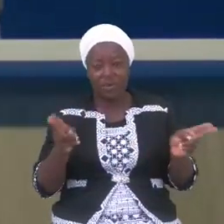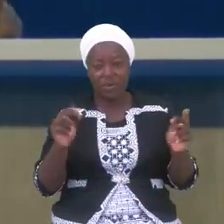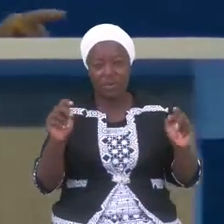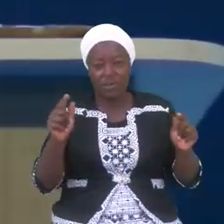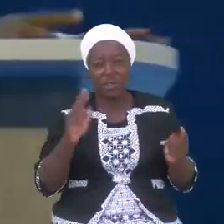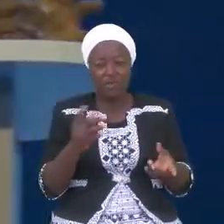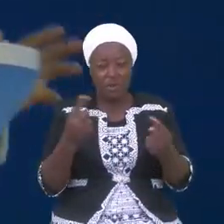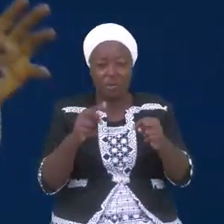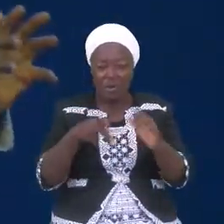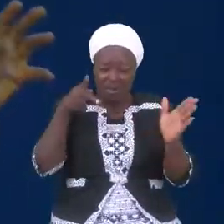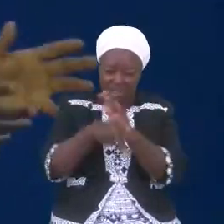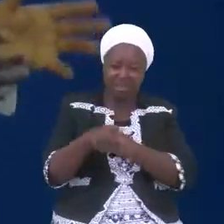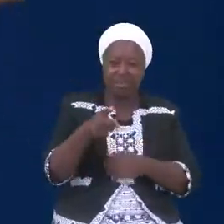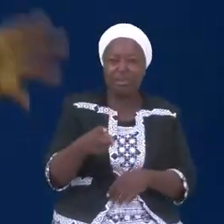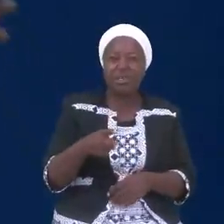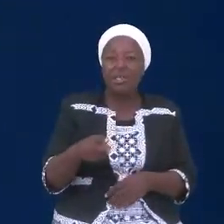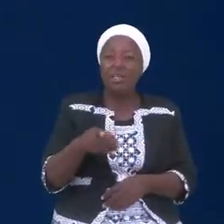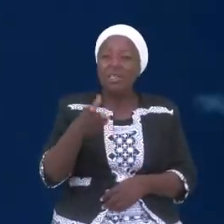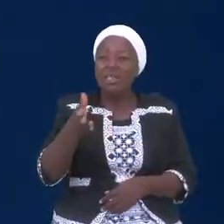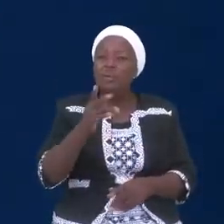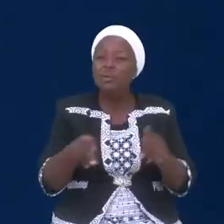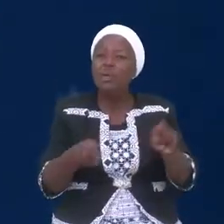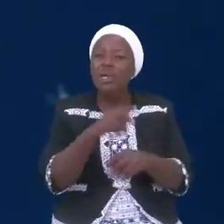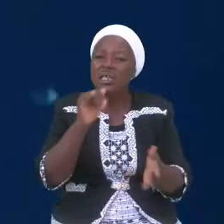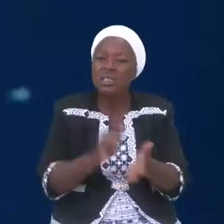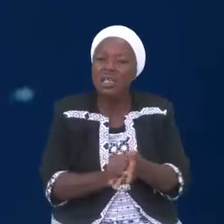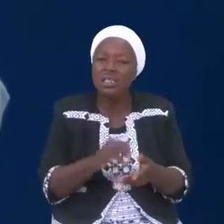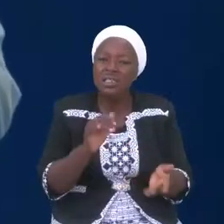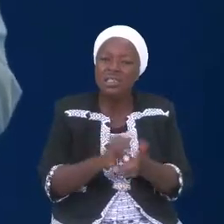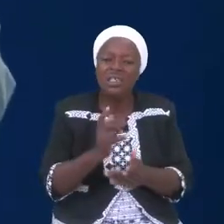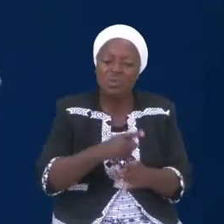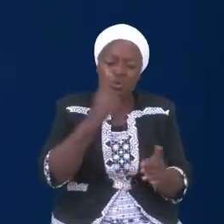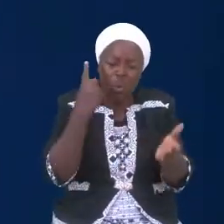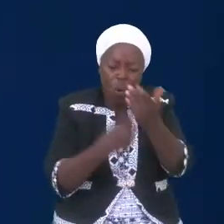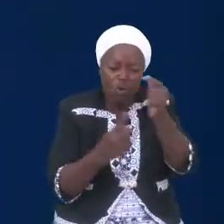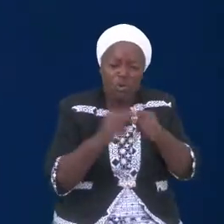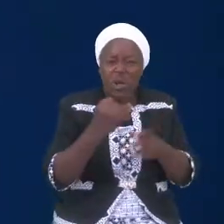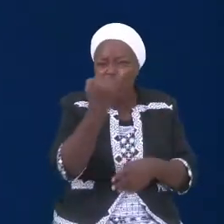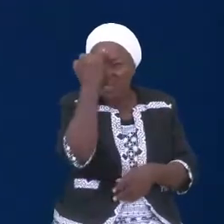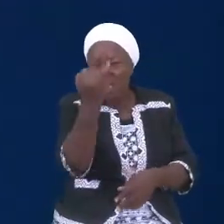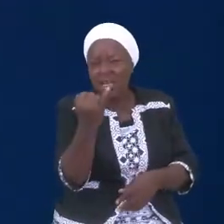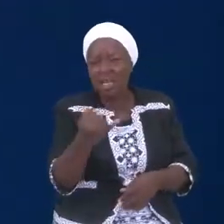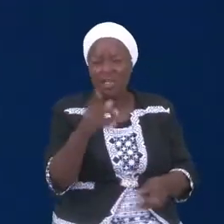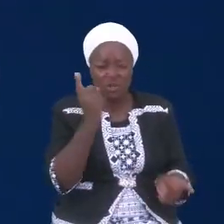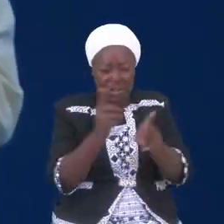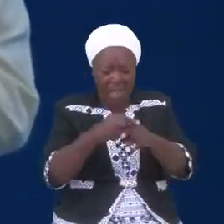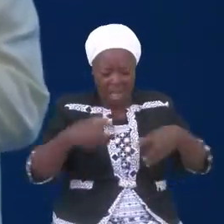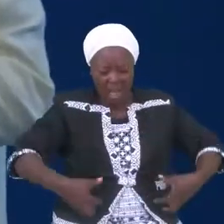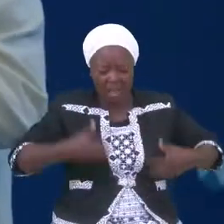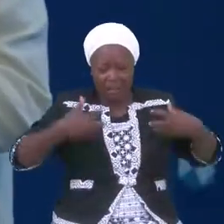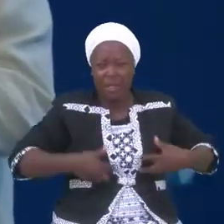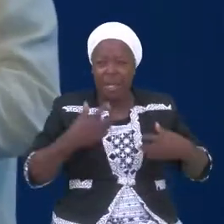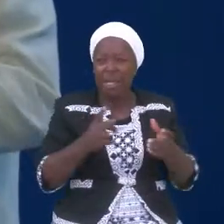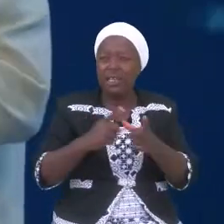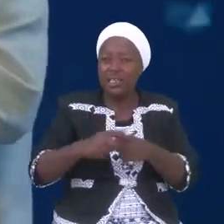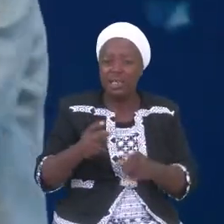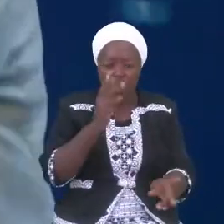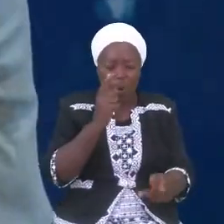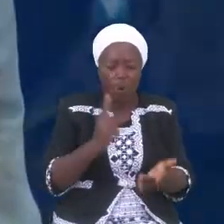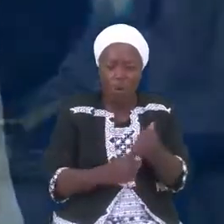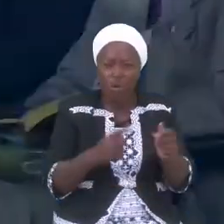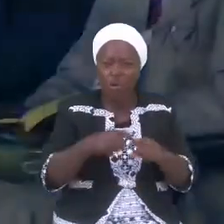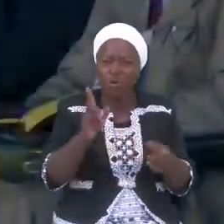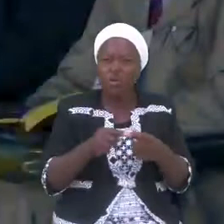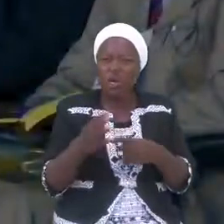life. There are people like, they hold on to an idea like a monkey. They hold on to an opinion like a monkey.